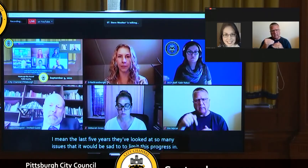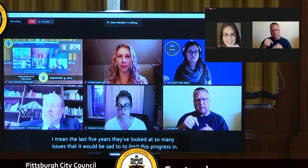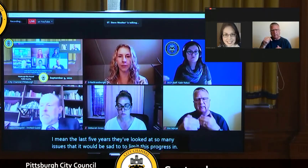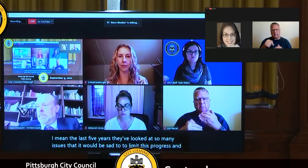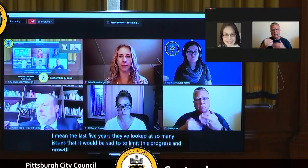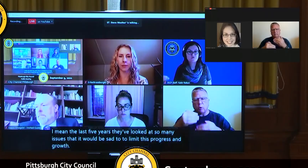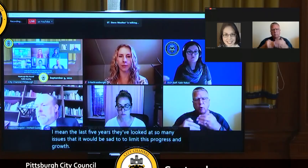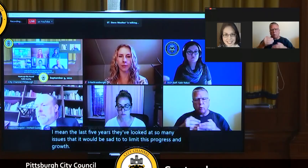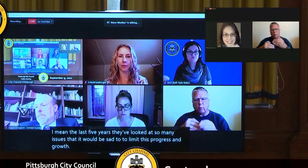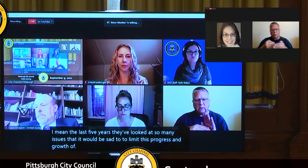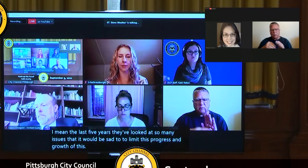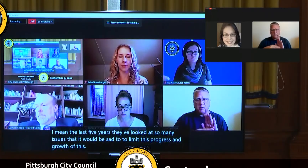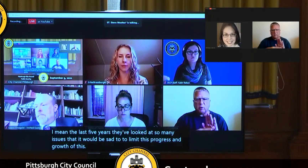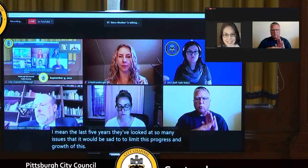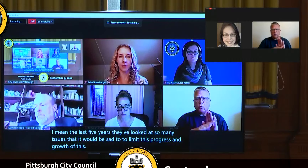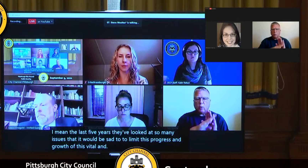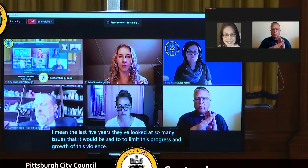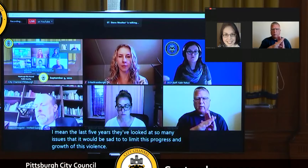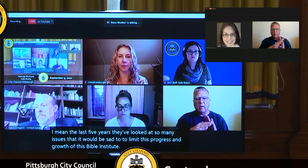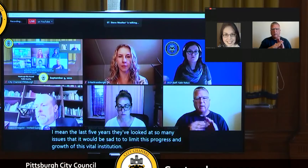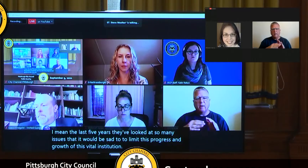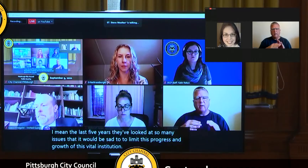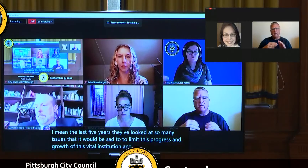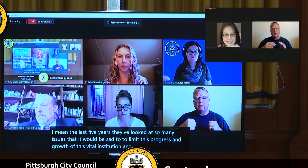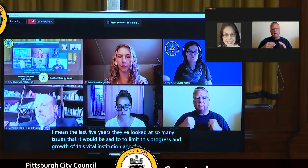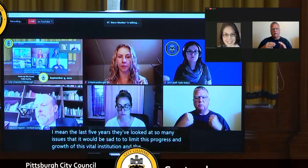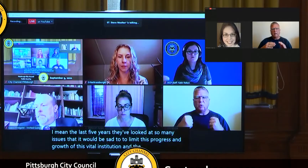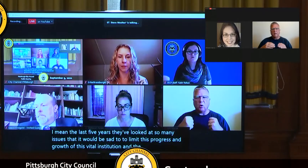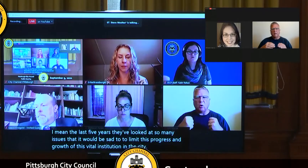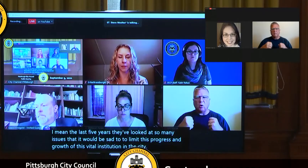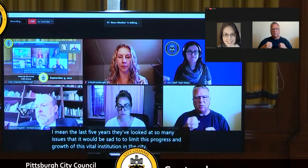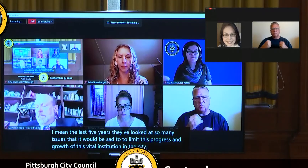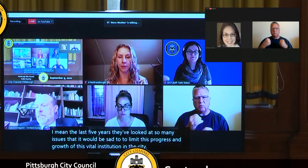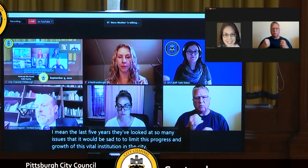growth of this vital institution in the city,